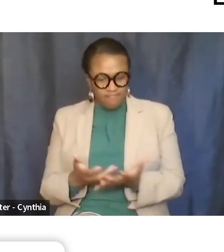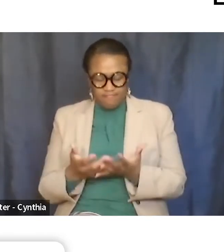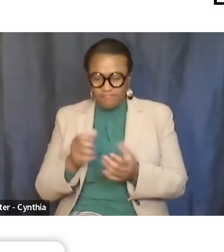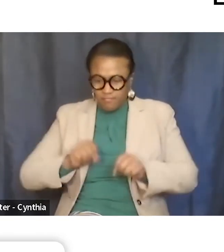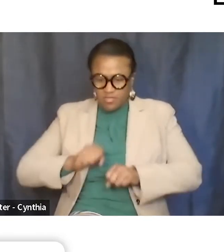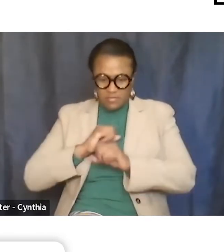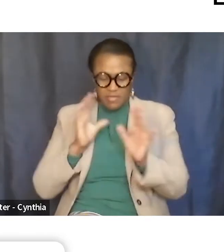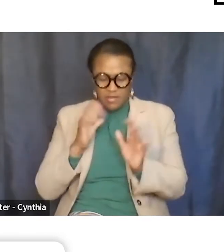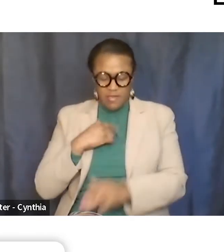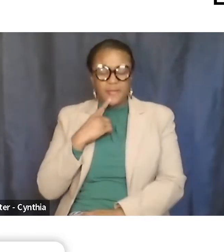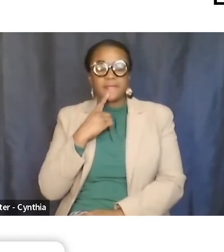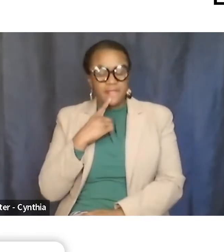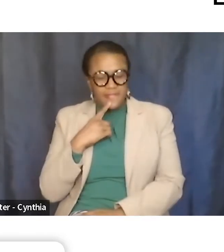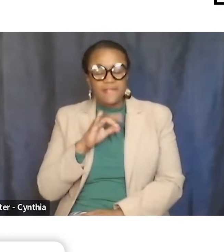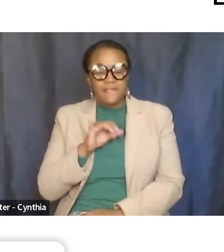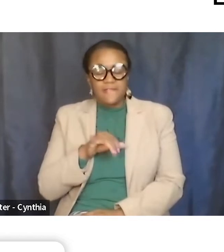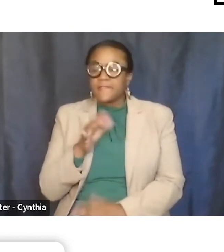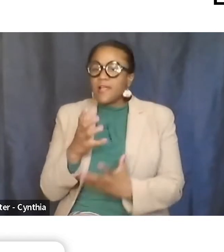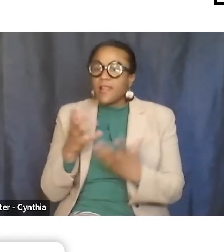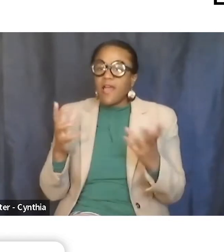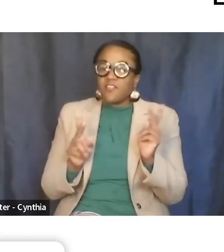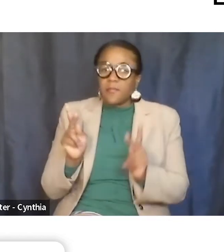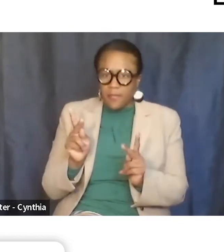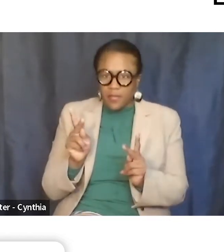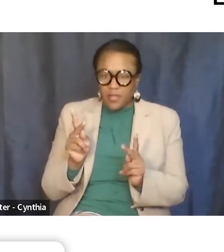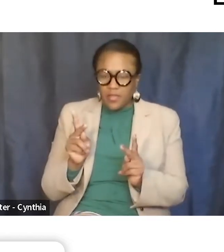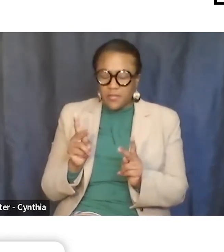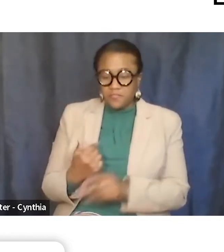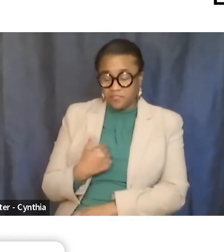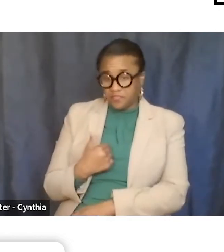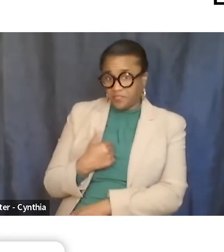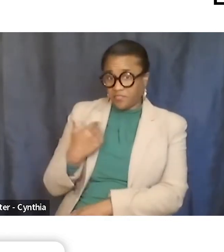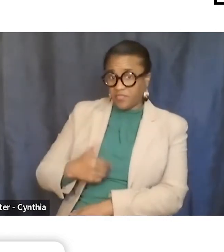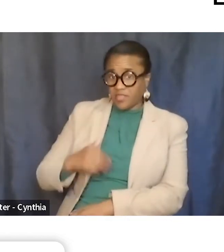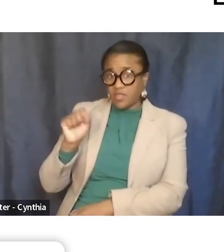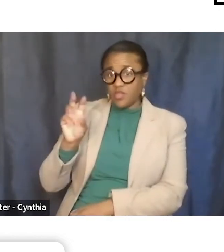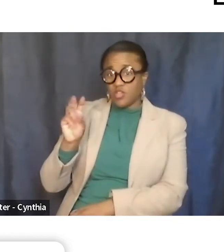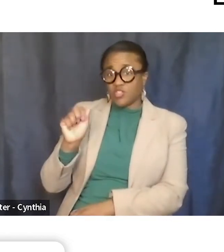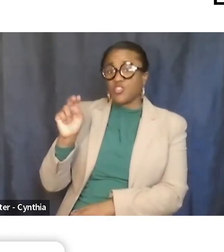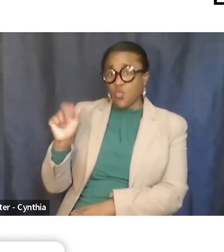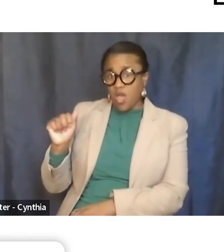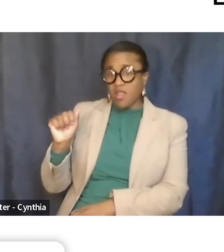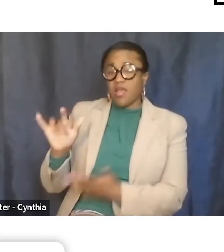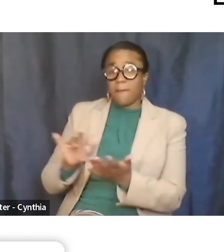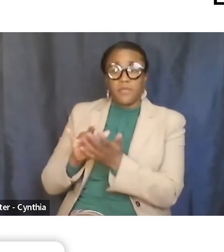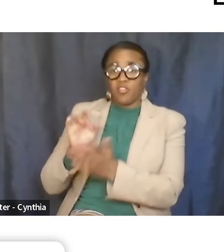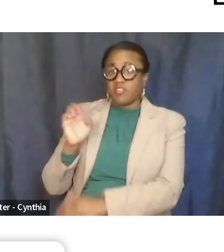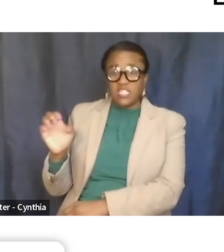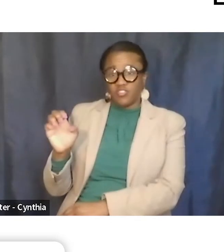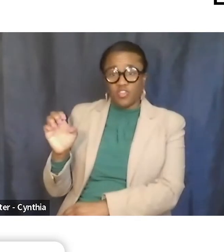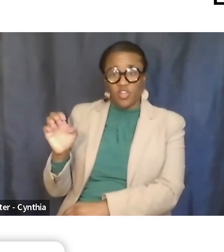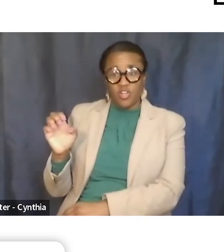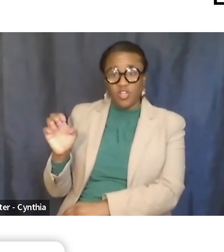like, look, there are a lot of people, like I am a Swana Middle Eastern like woman,